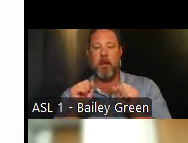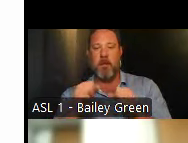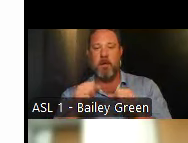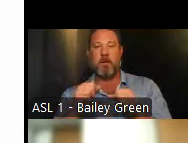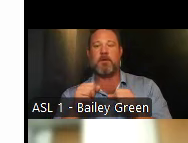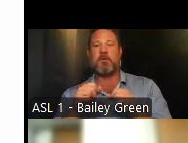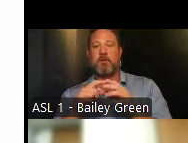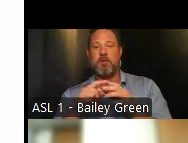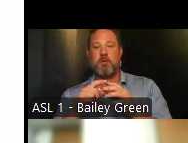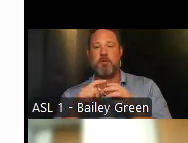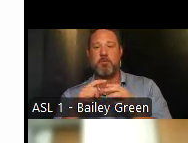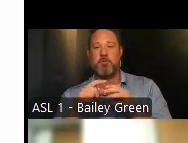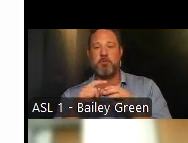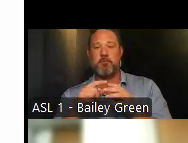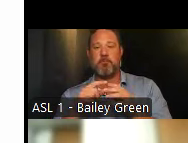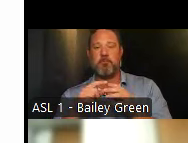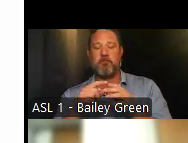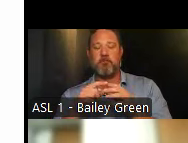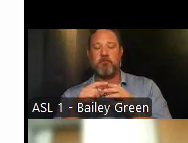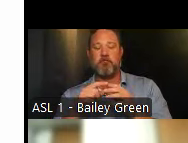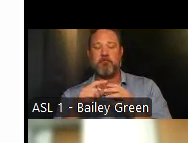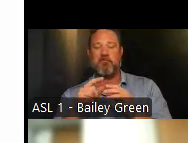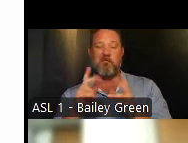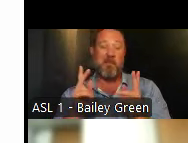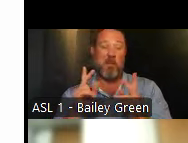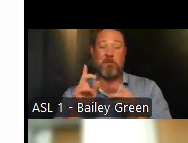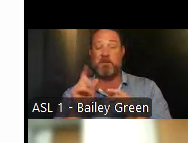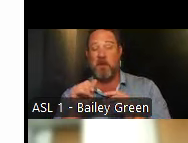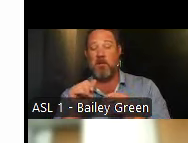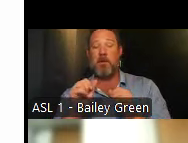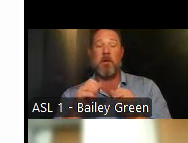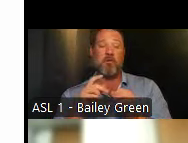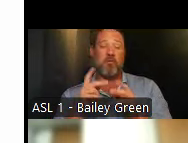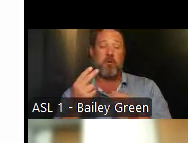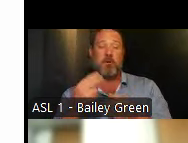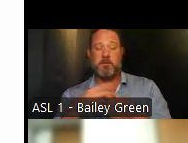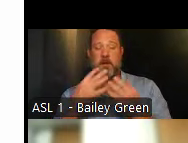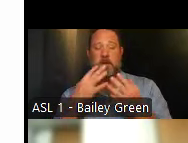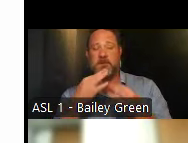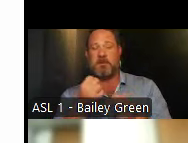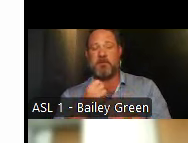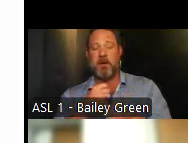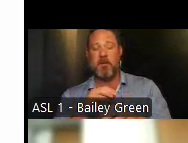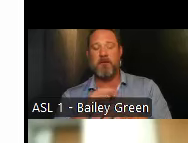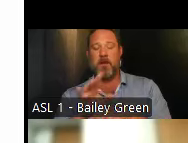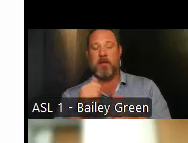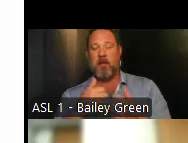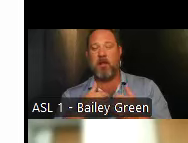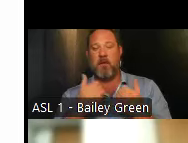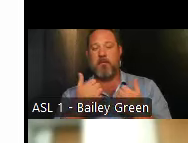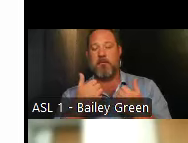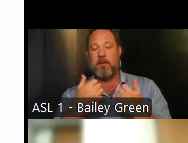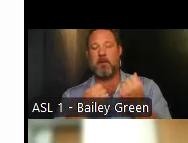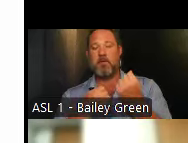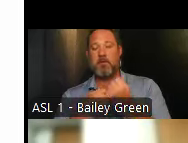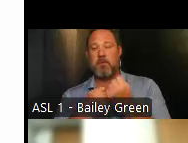to enable caregivers and people living with disabilities the opportunity to participate in decision-making that affects their lives. It also is supported